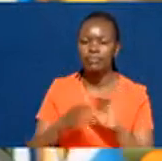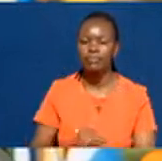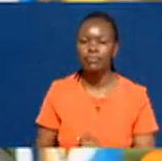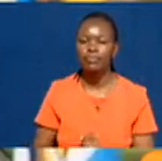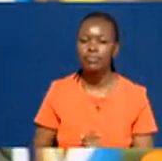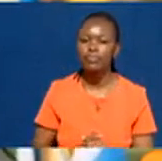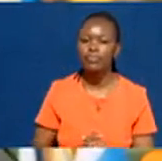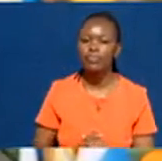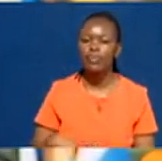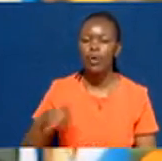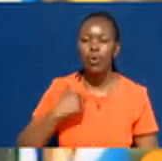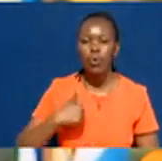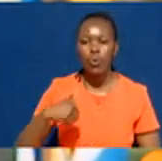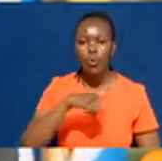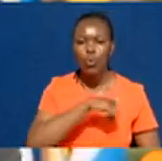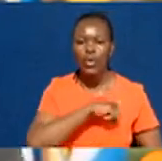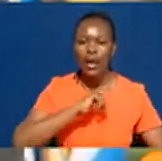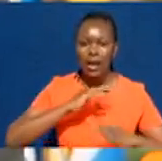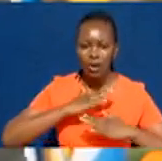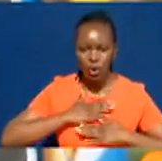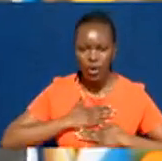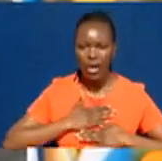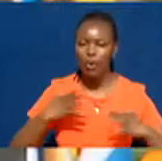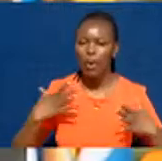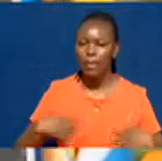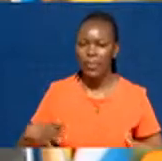are honorable people.